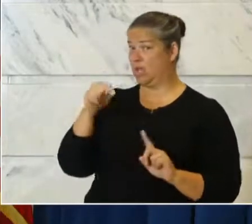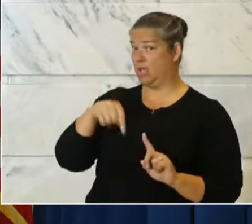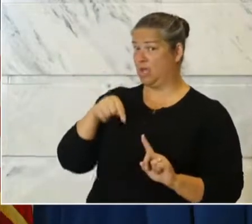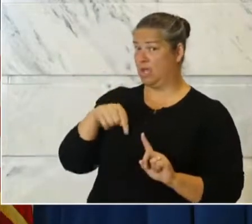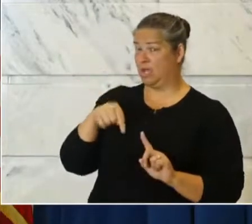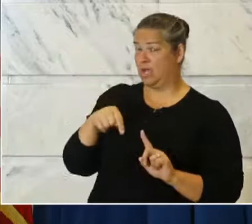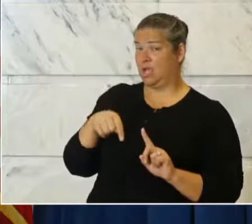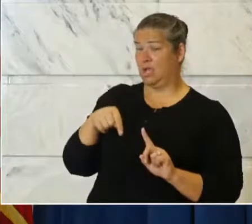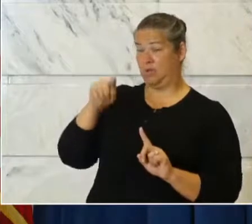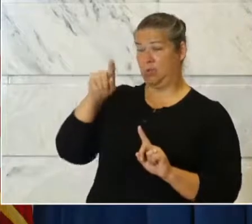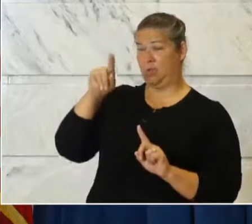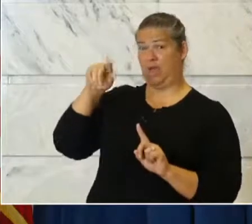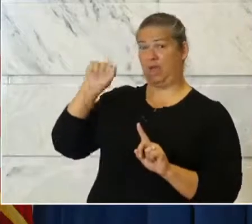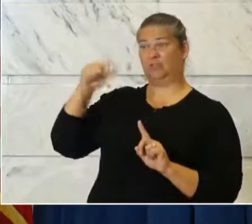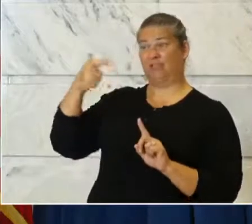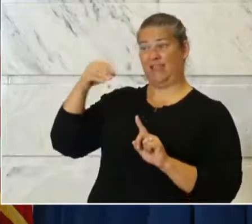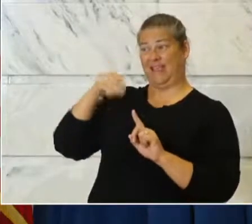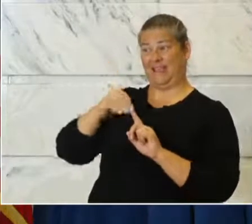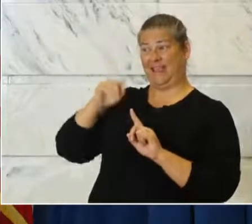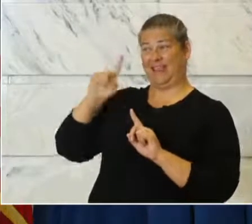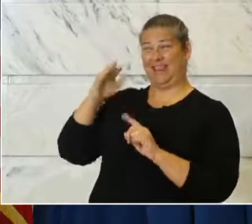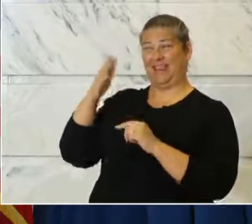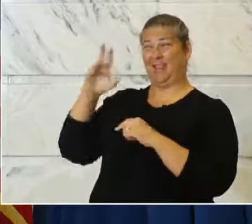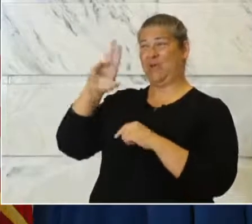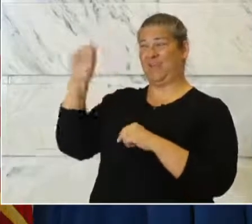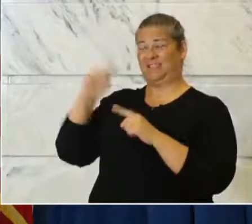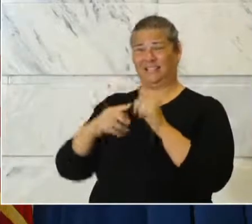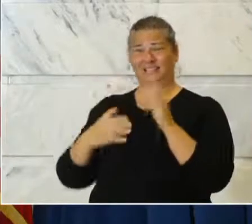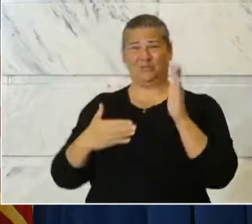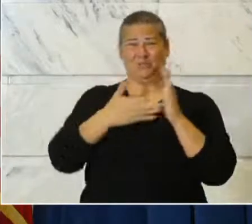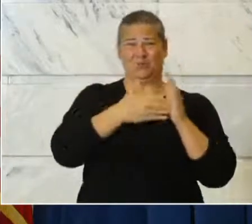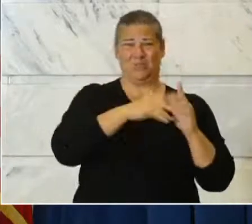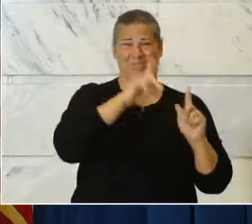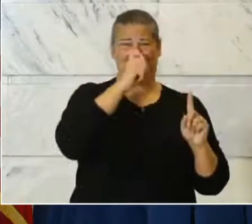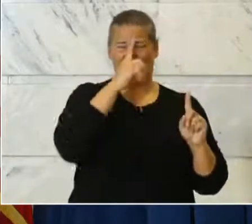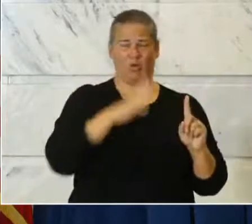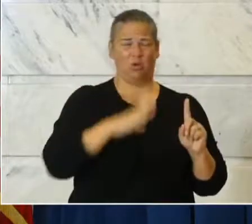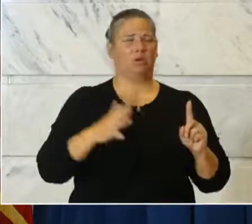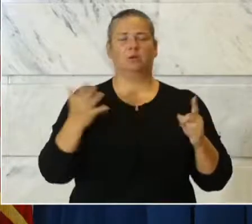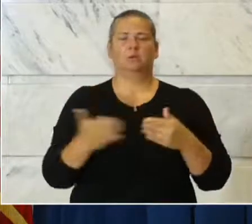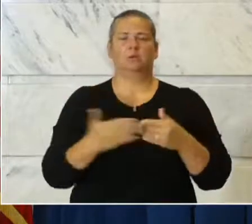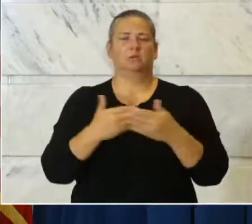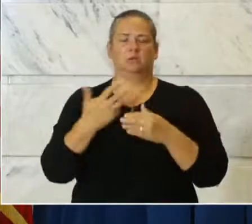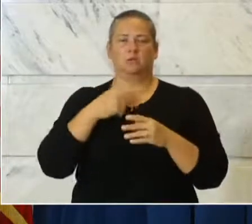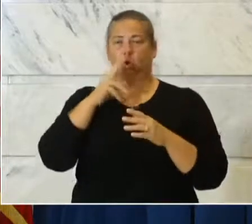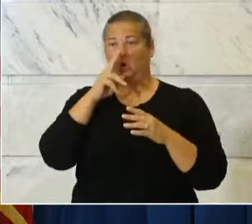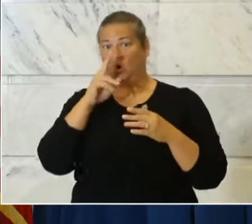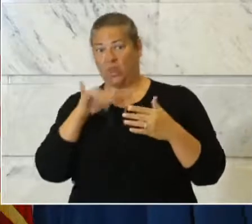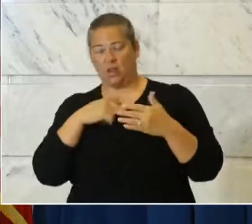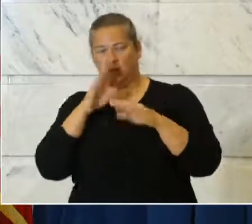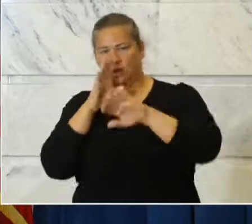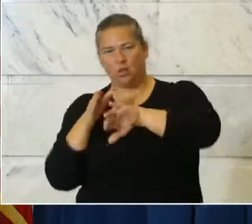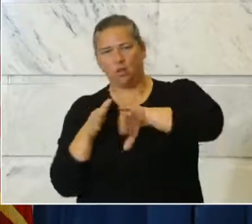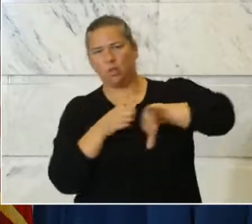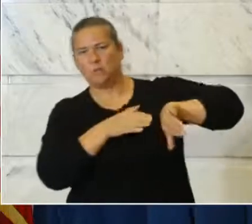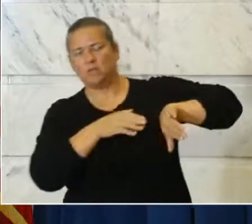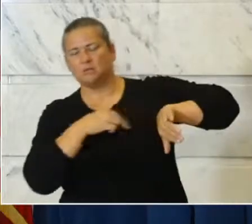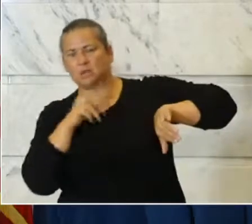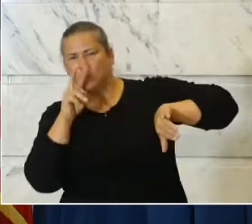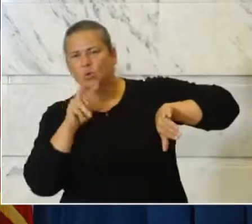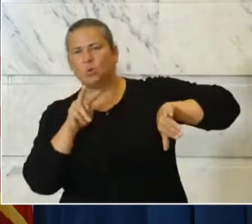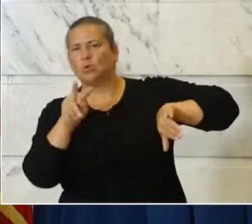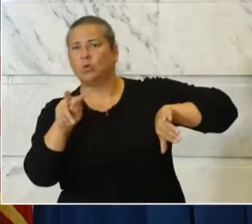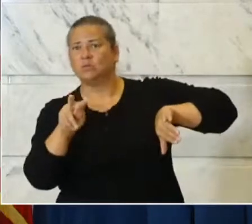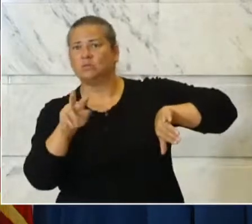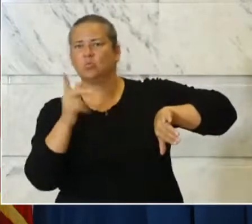suing their governor over these restrictions. We got to move past it. I'm going to continue to do what it takes. He put in that order today. We're doing the mask mandate